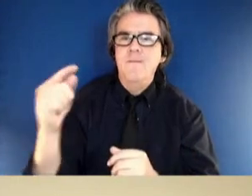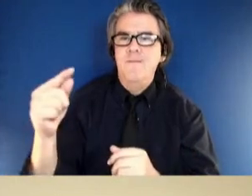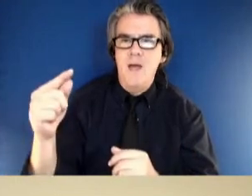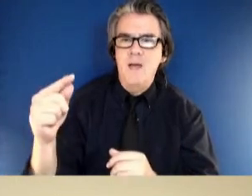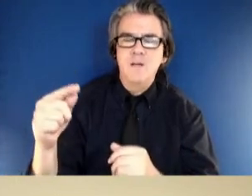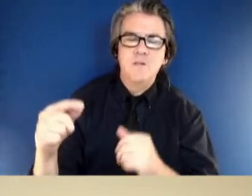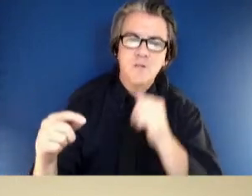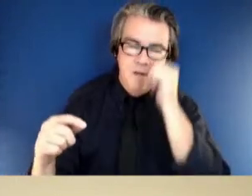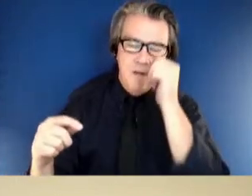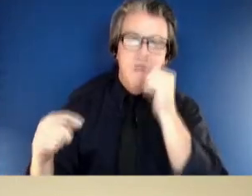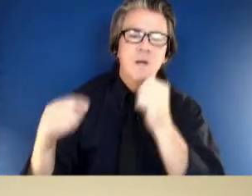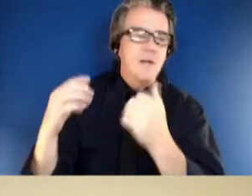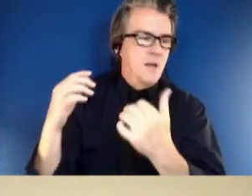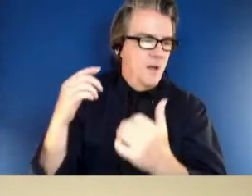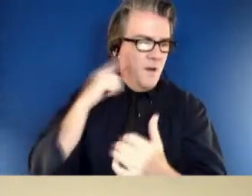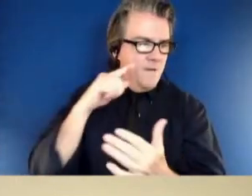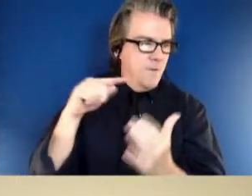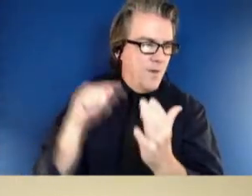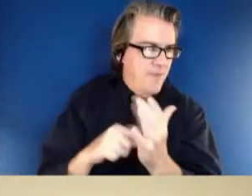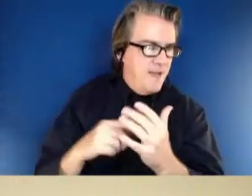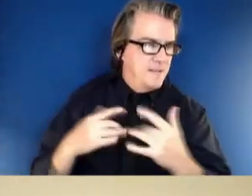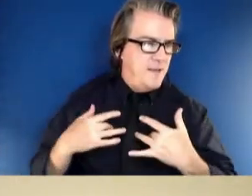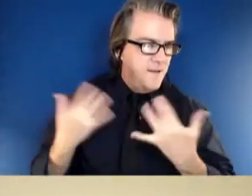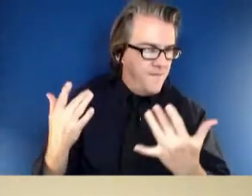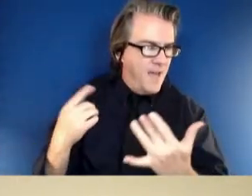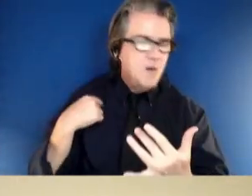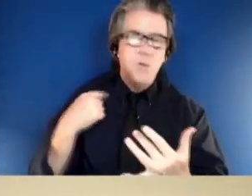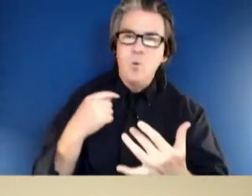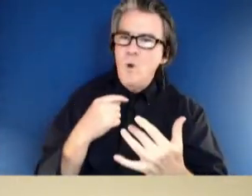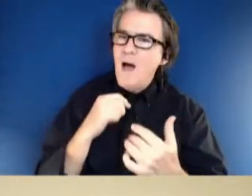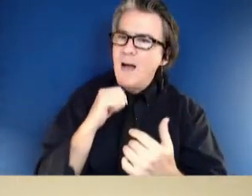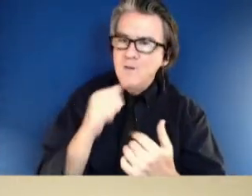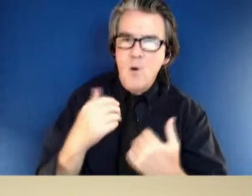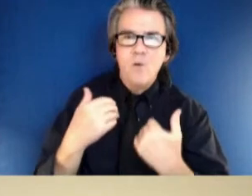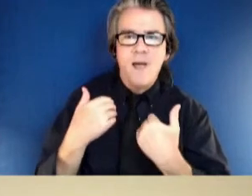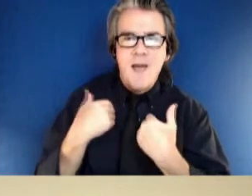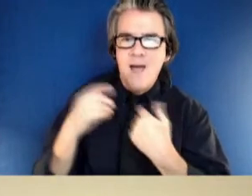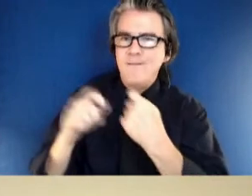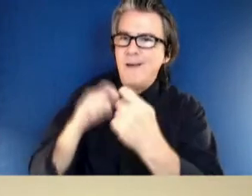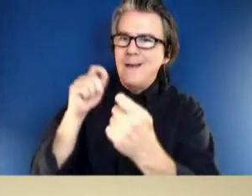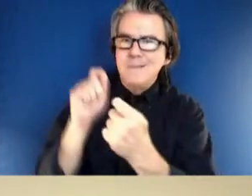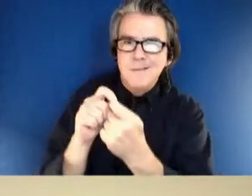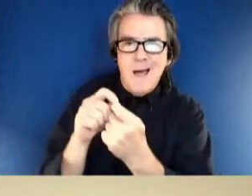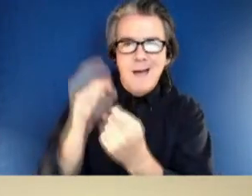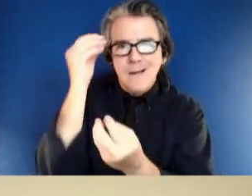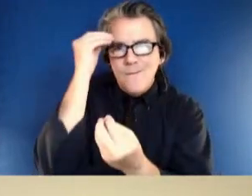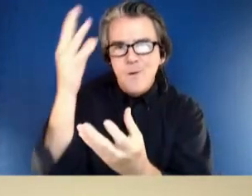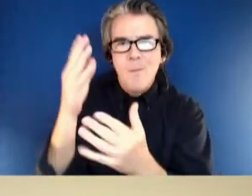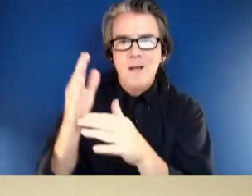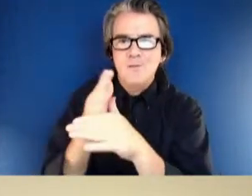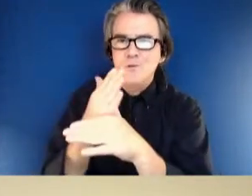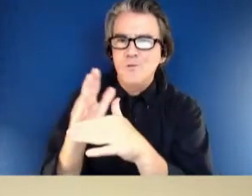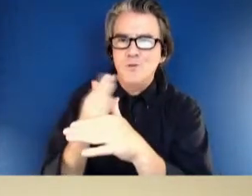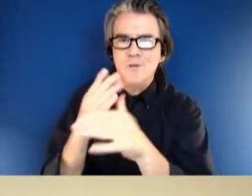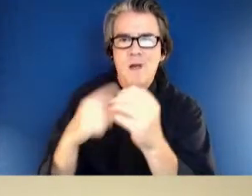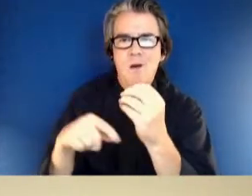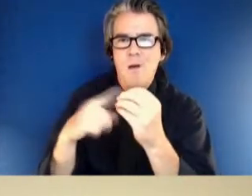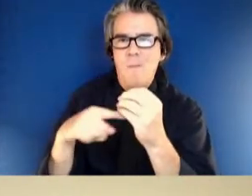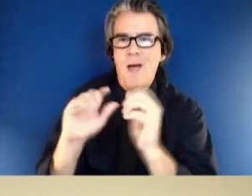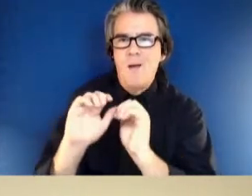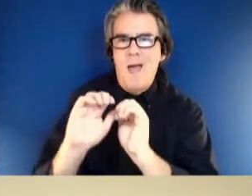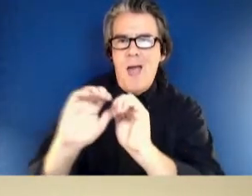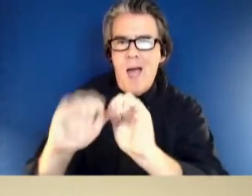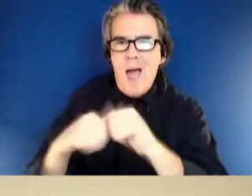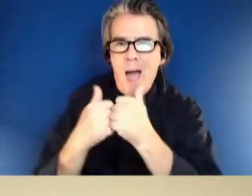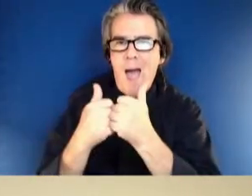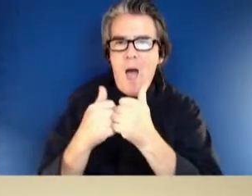on this public safety power shutoff event, and don't have a lot of information to share with the